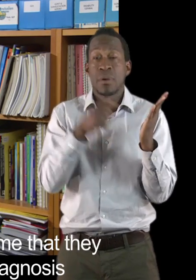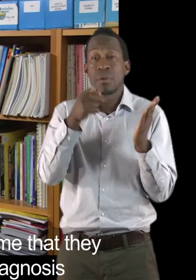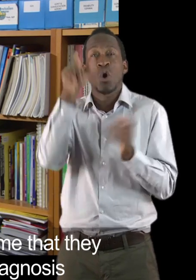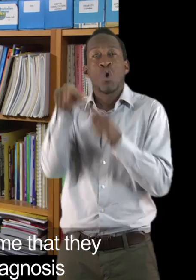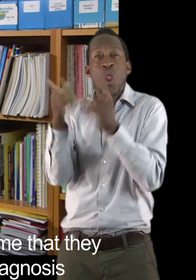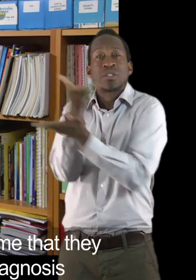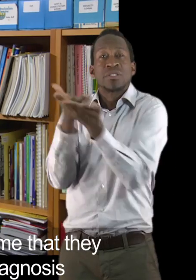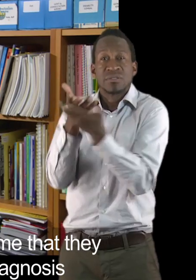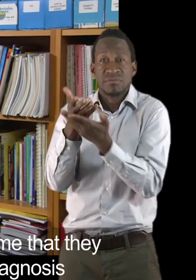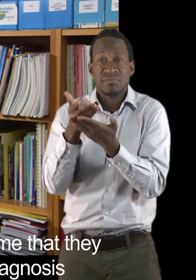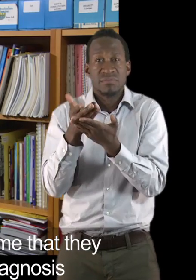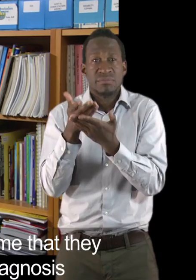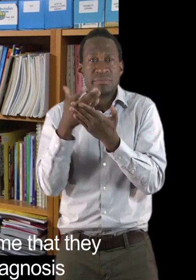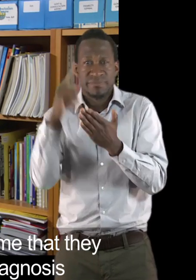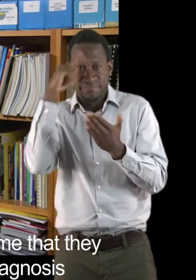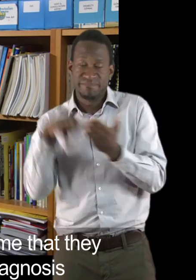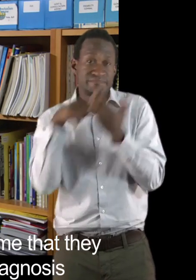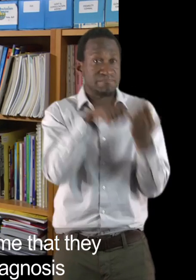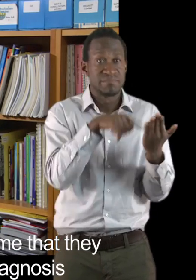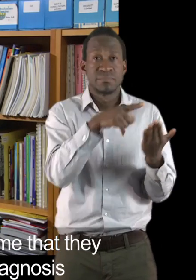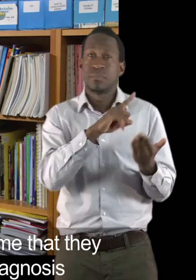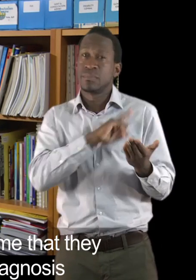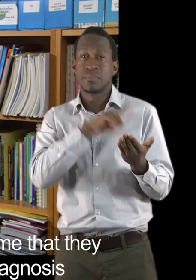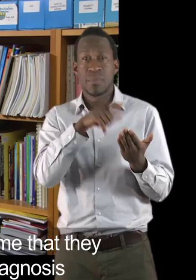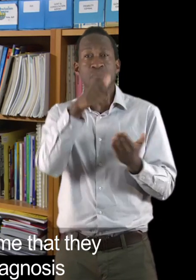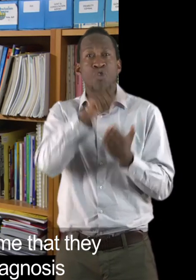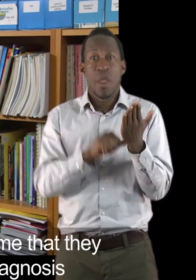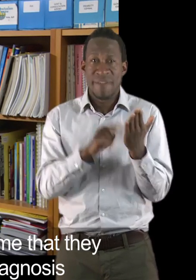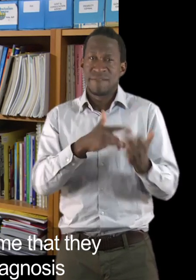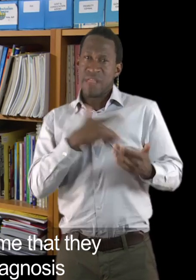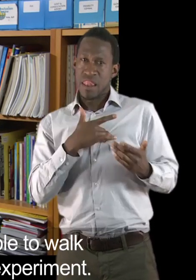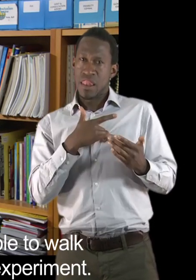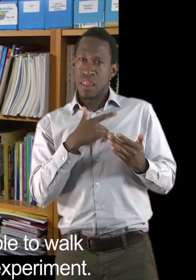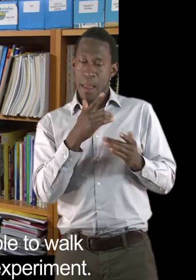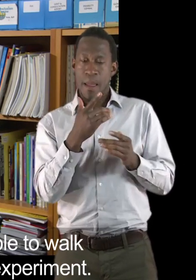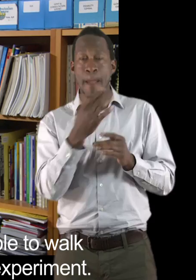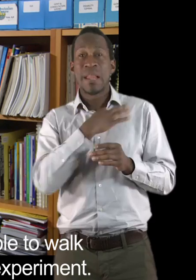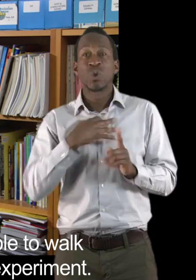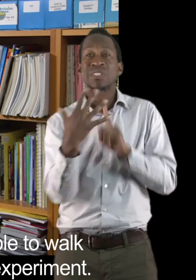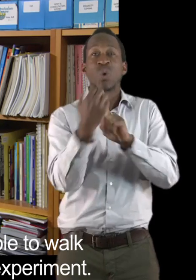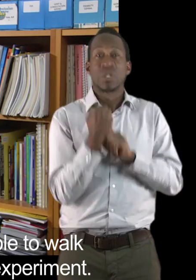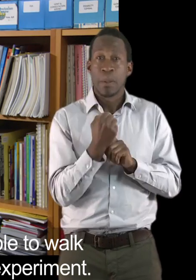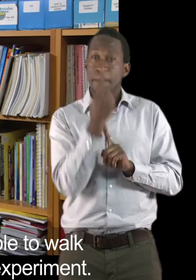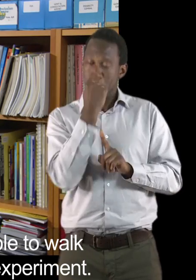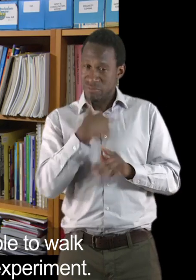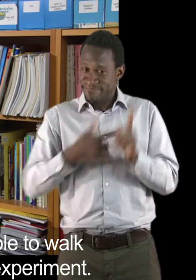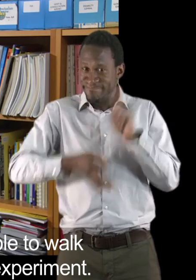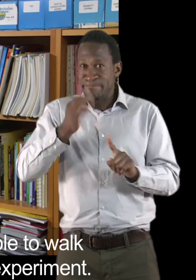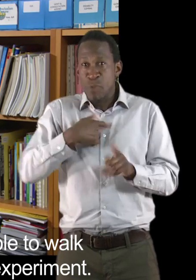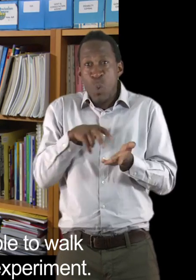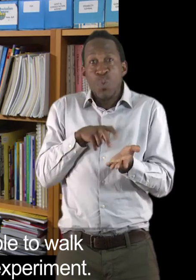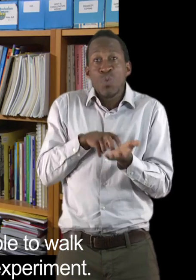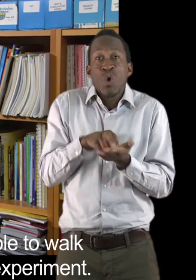program that they felt that with my medical diagnosis would maybe possibly be able to walk, and this was part of a